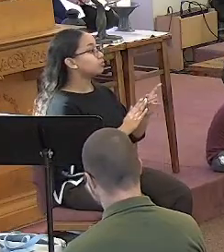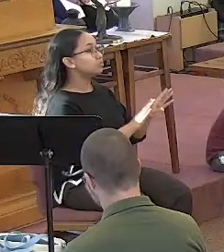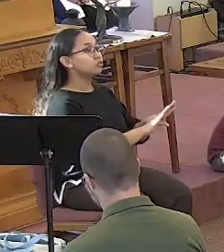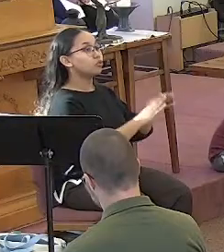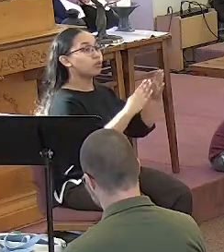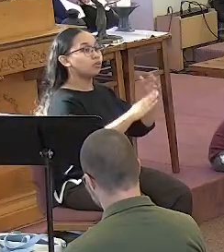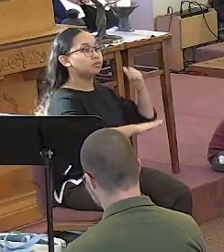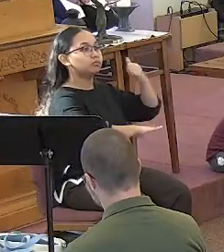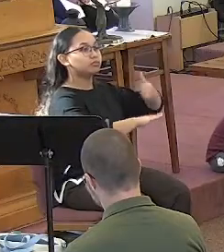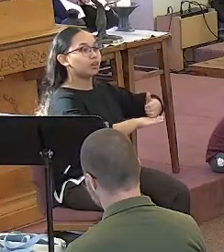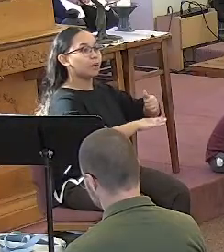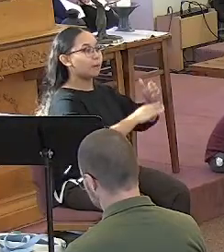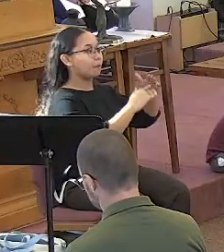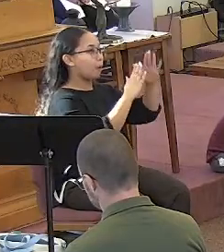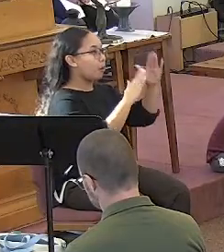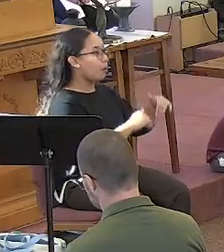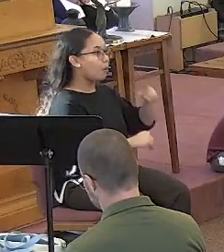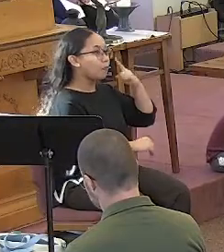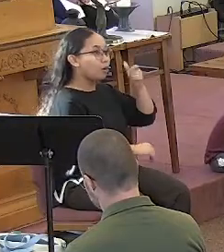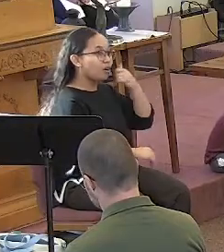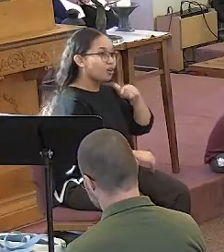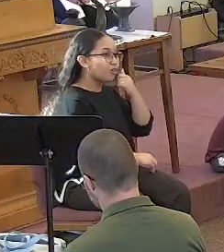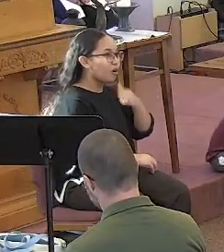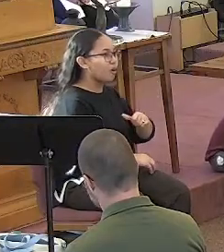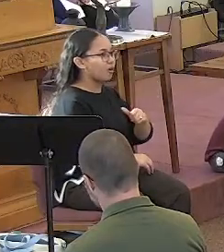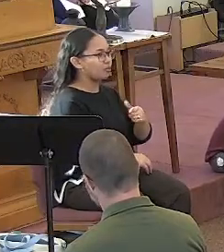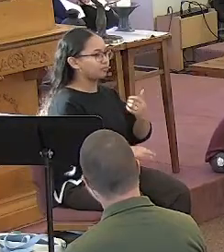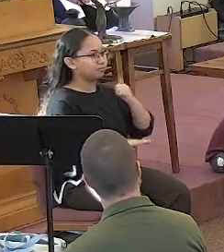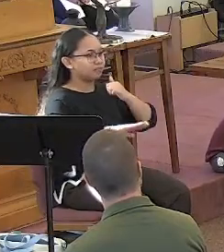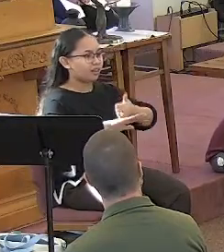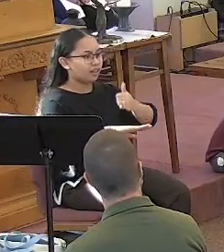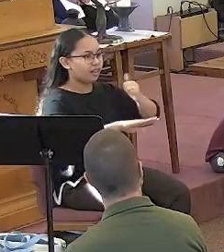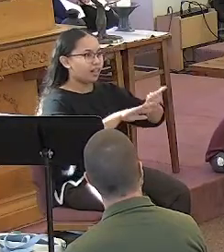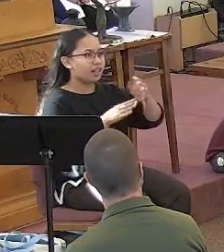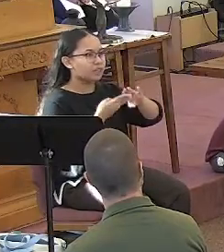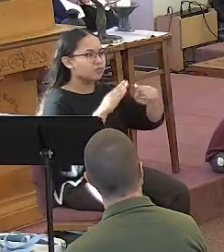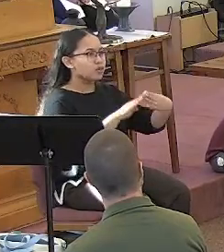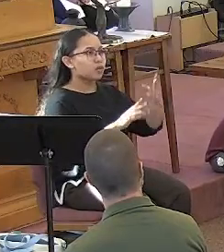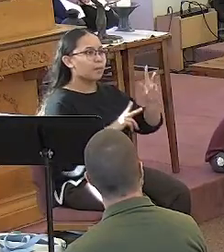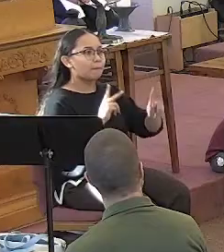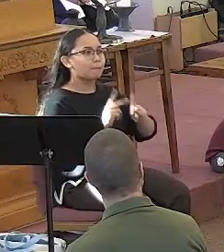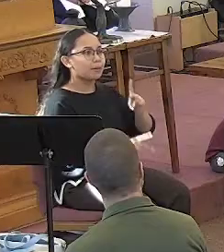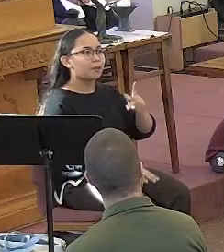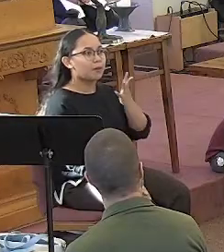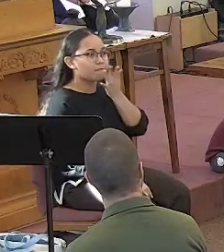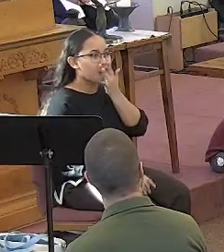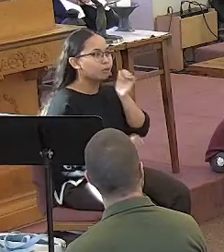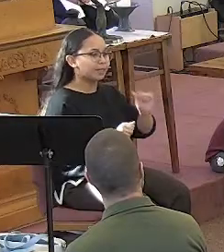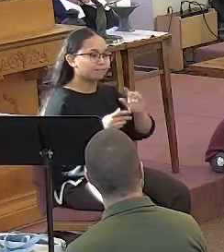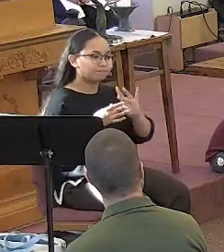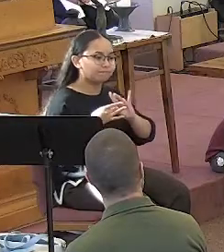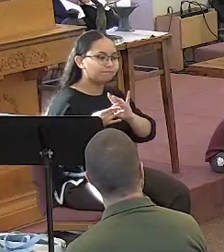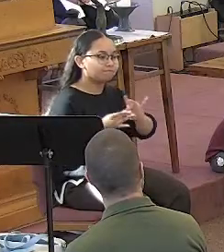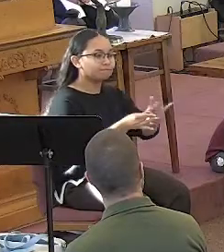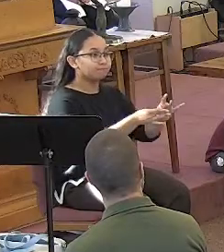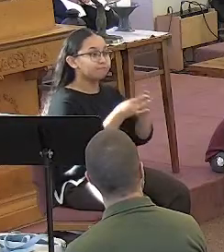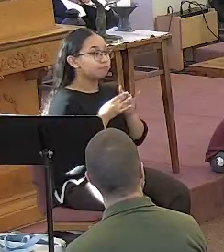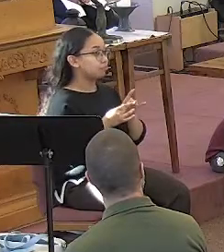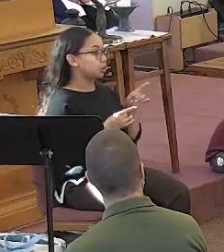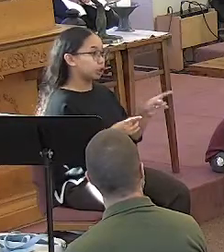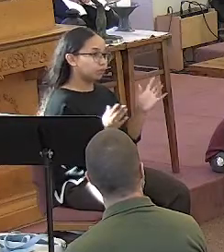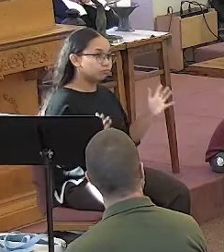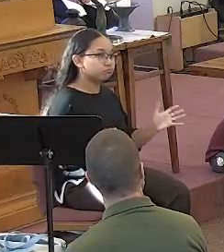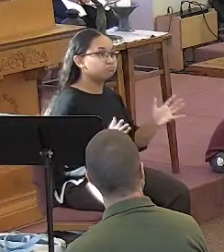a community center where people of all colors could live side by side. Fanny worked for women's right to vote and helped fund